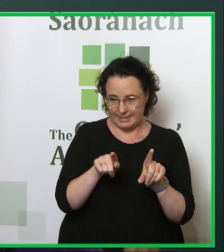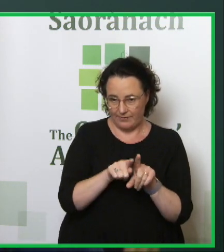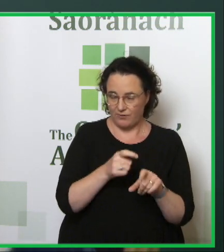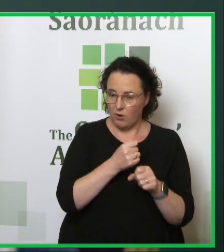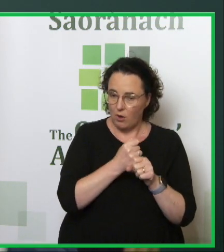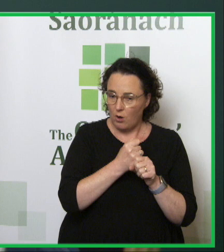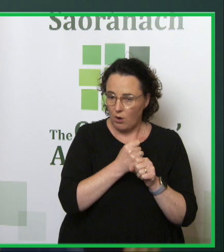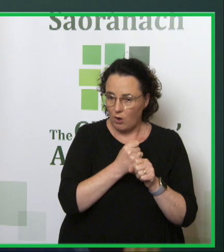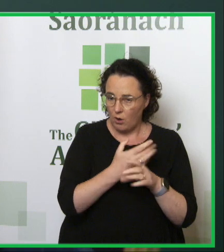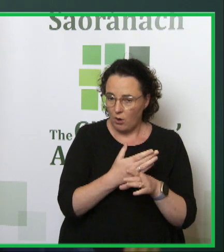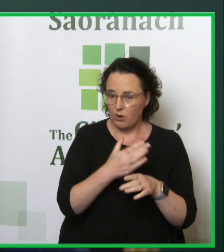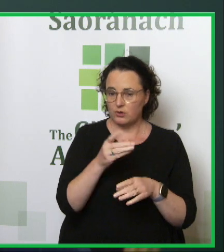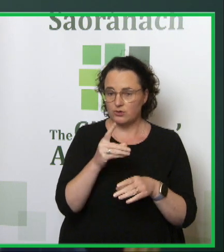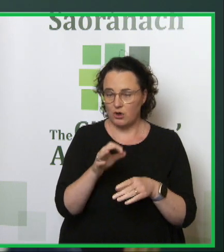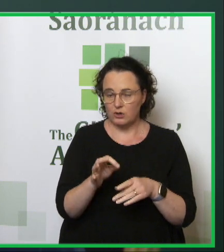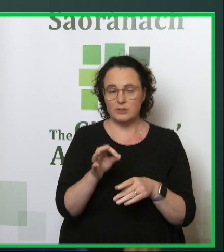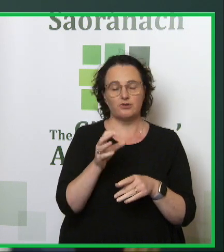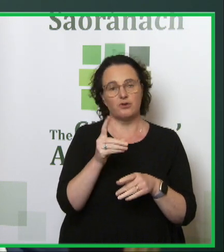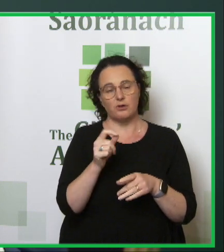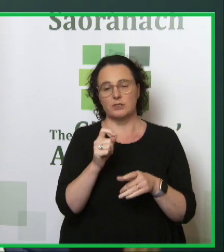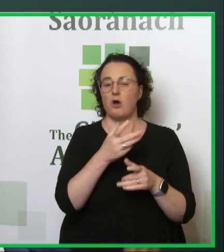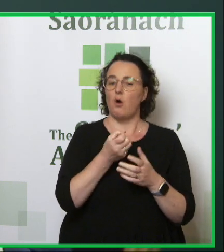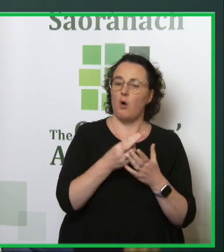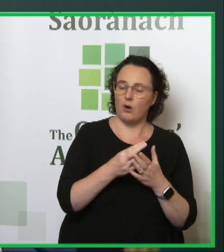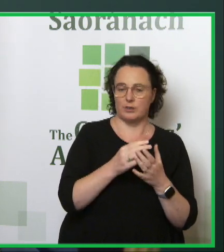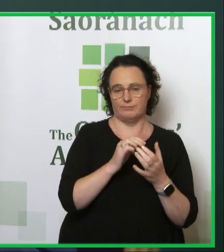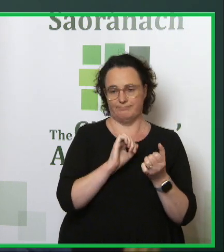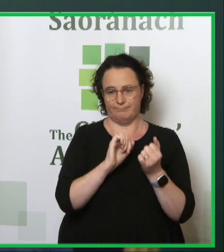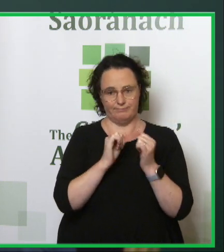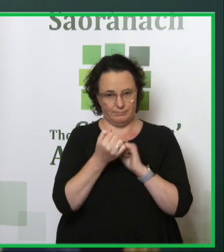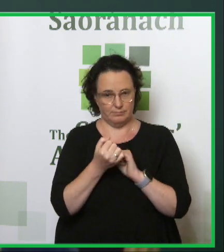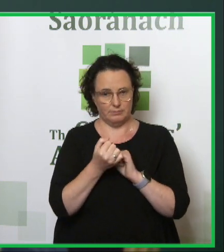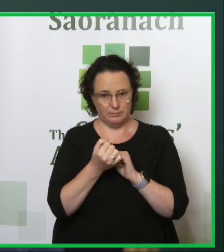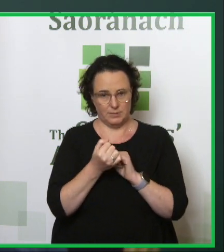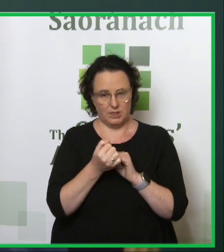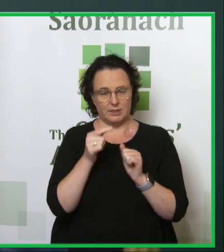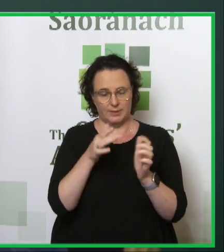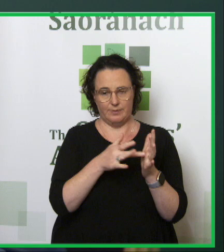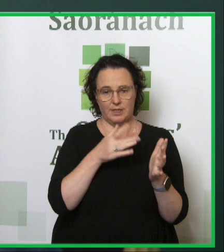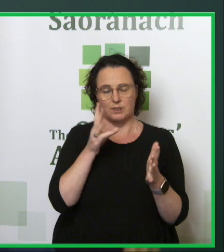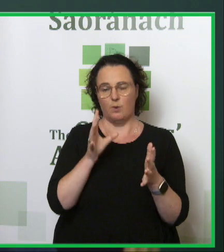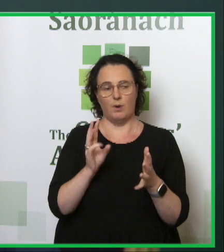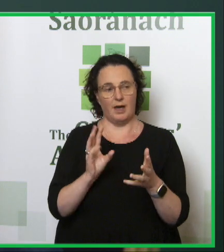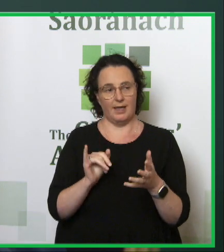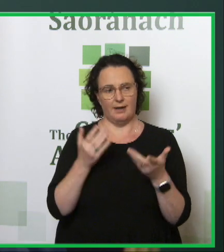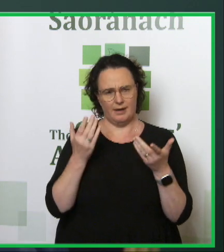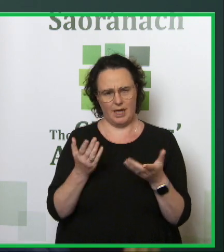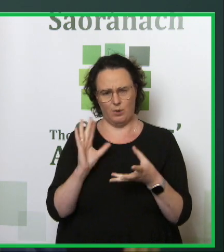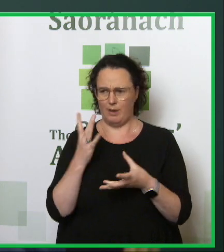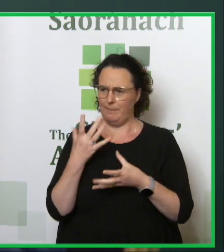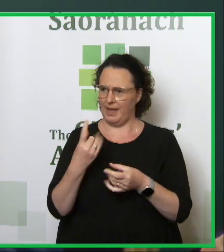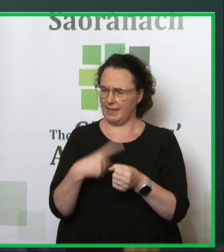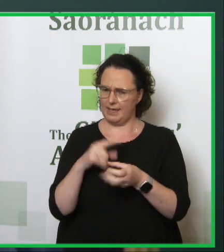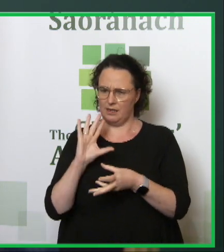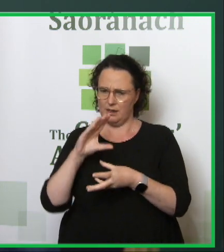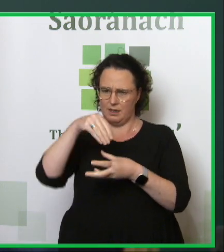it was eliminated as an approach to all drugs. And now the reason it's included again in this stage is because it